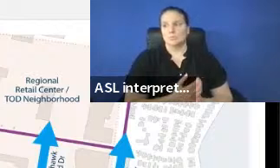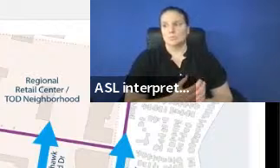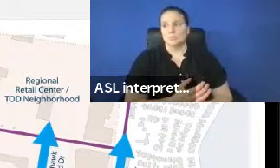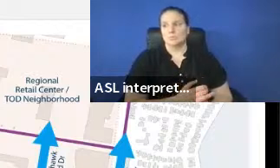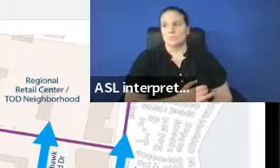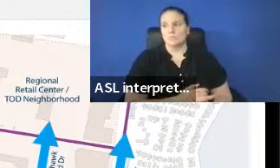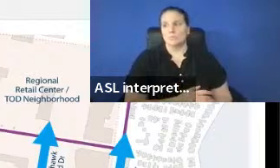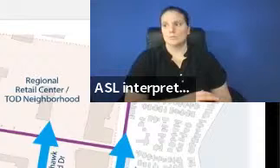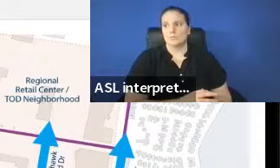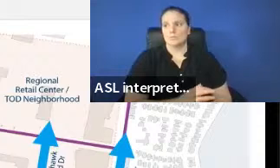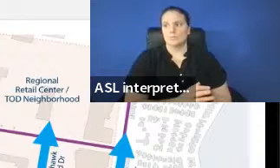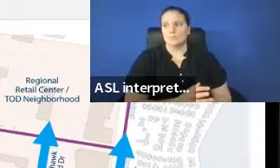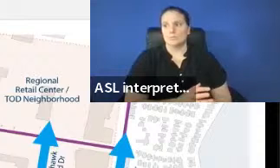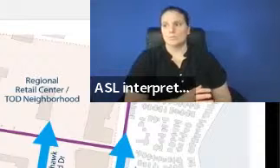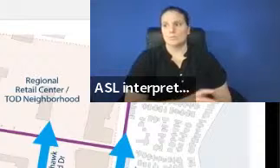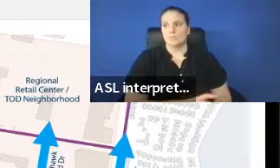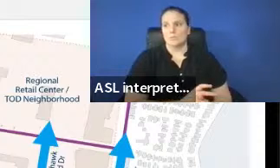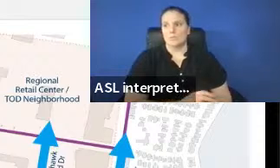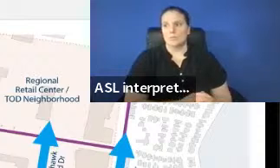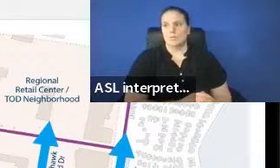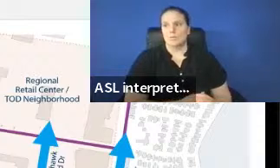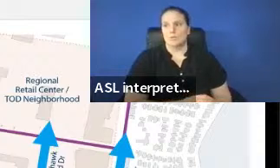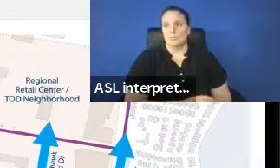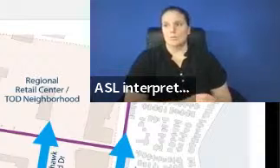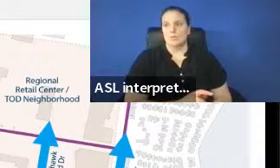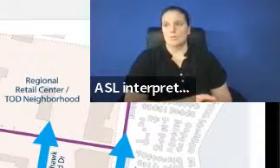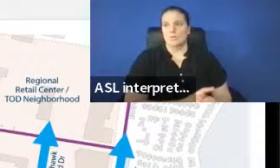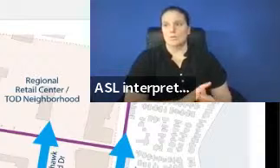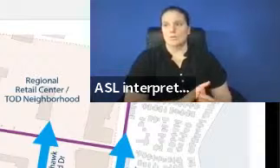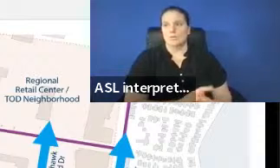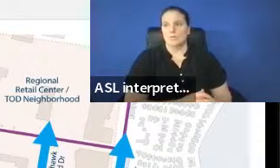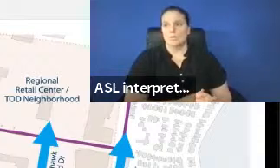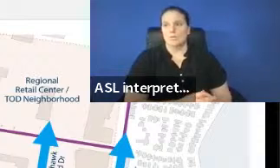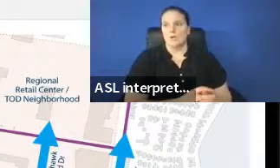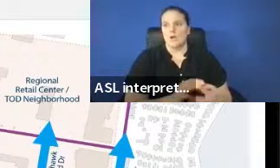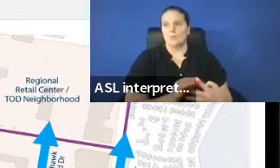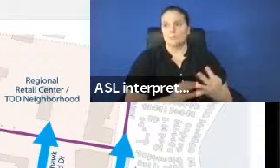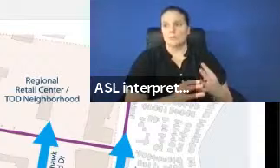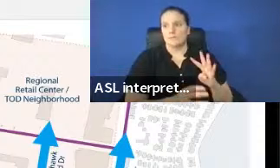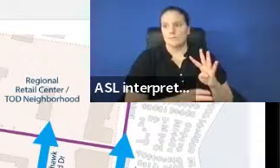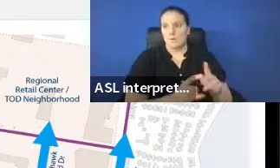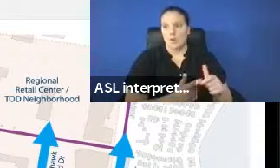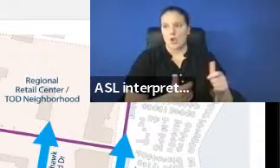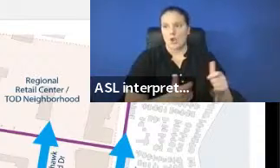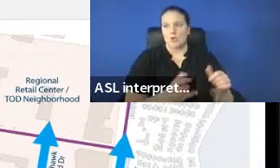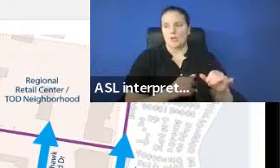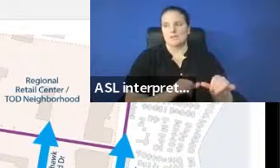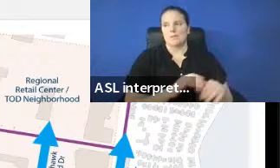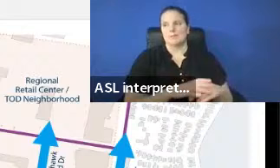Again, this is largely the same from a connectivity standpoint as option 3.